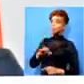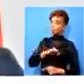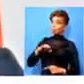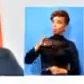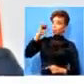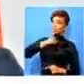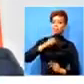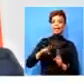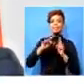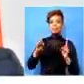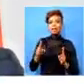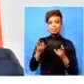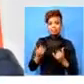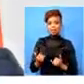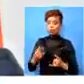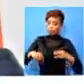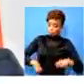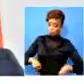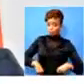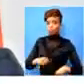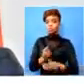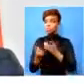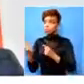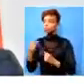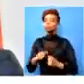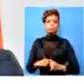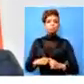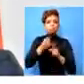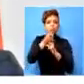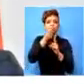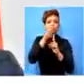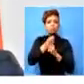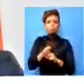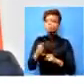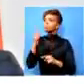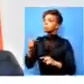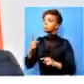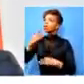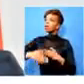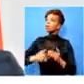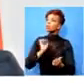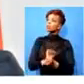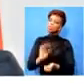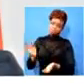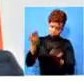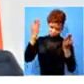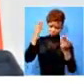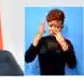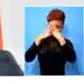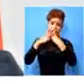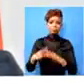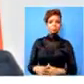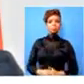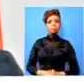time that they are prosecuted and sentenced to jail to wear orange overalls. But signing